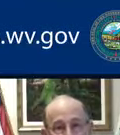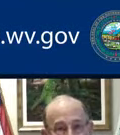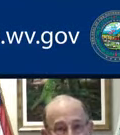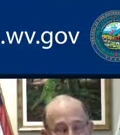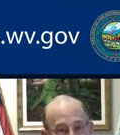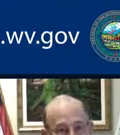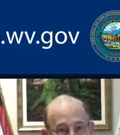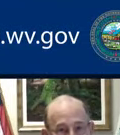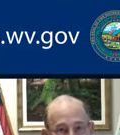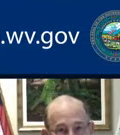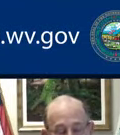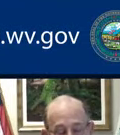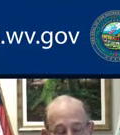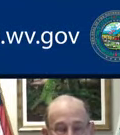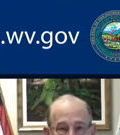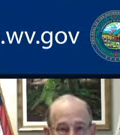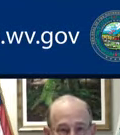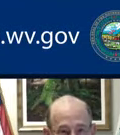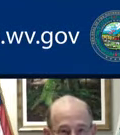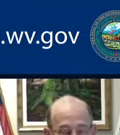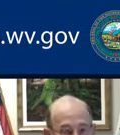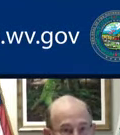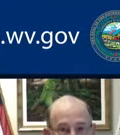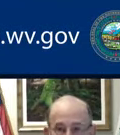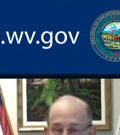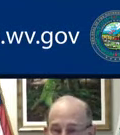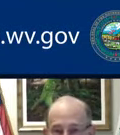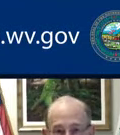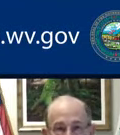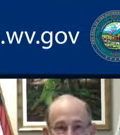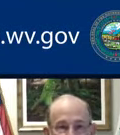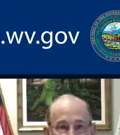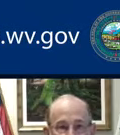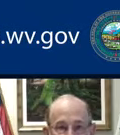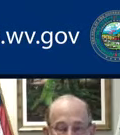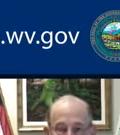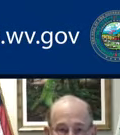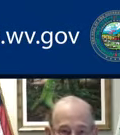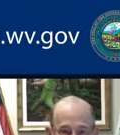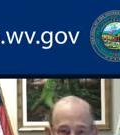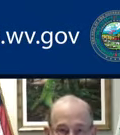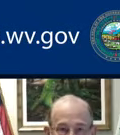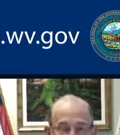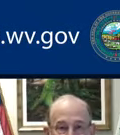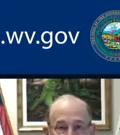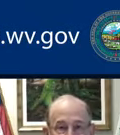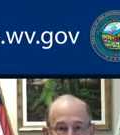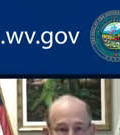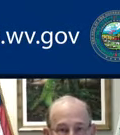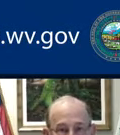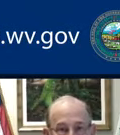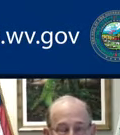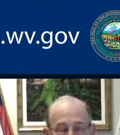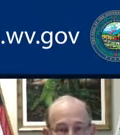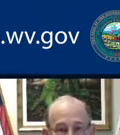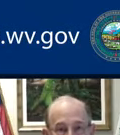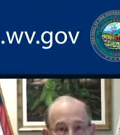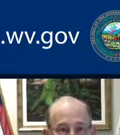little lag, as we talked about before, in terms of death reports, getting those finalized, getting physicians to sign those, and getting